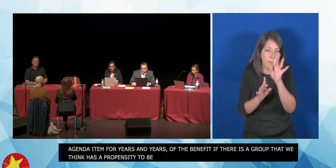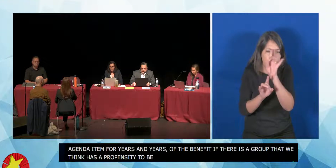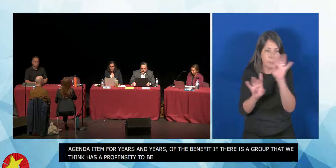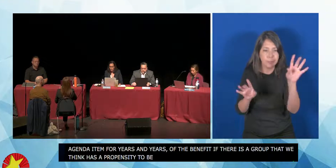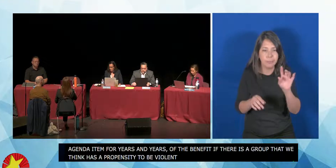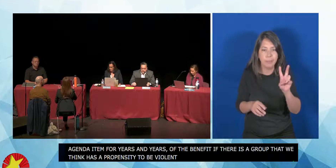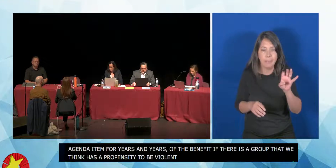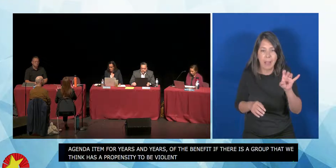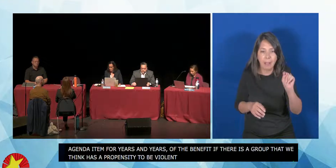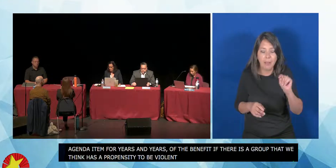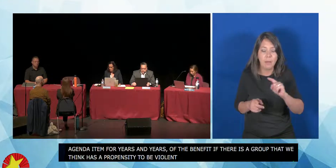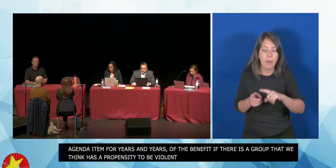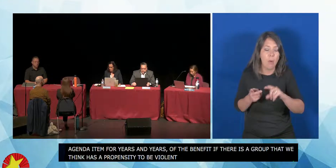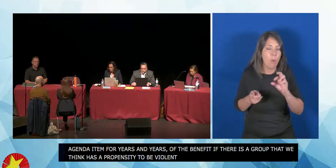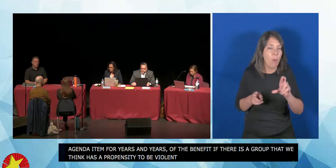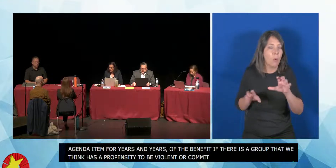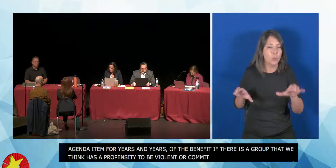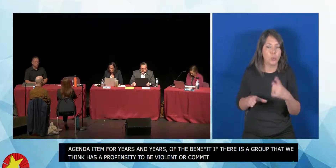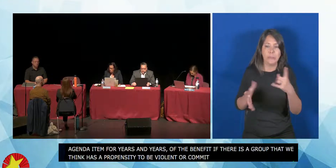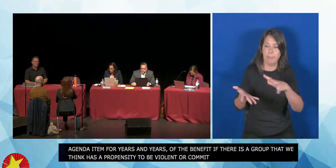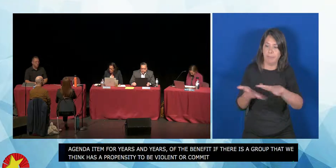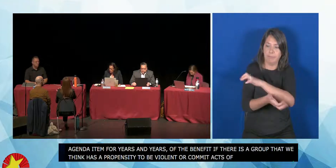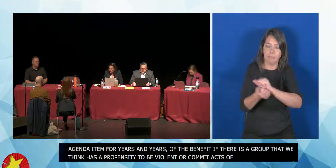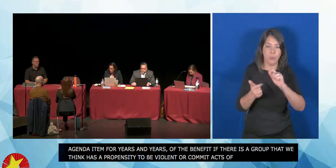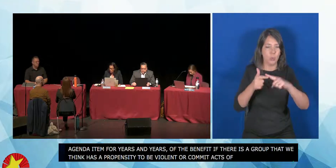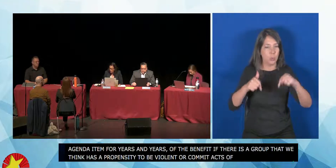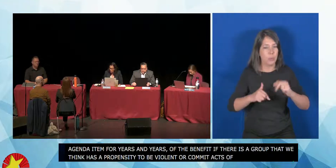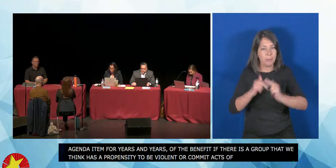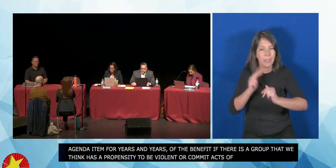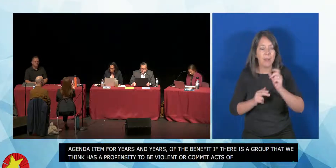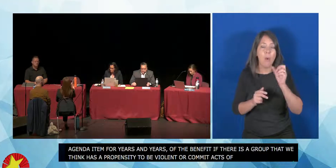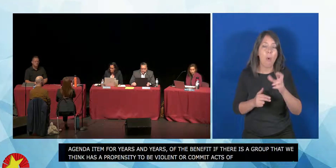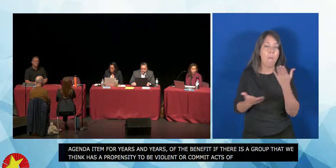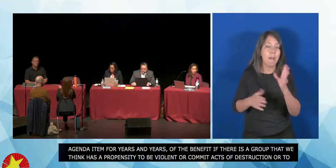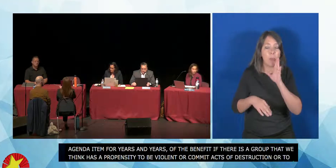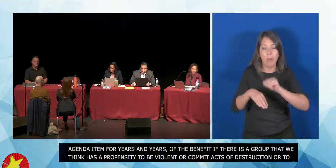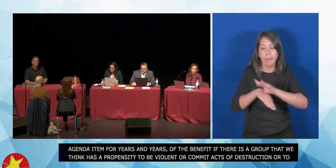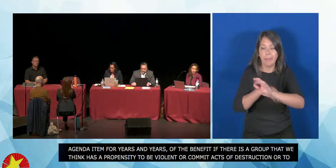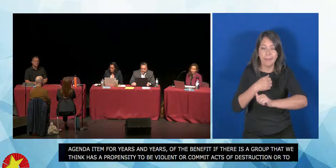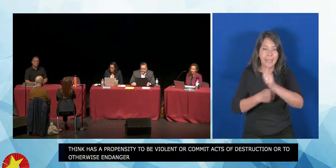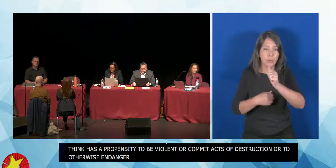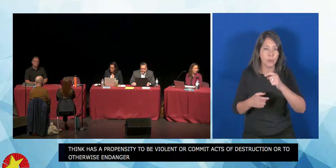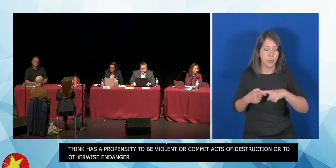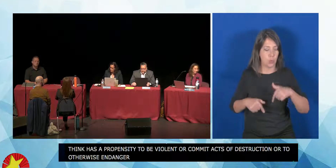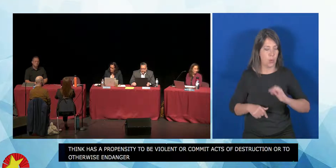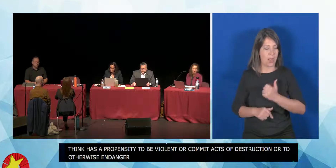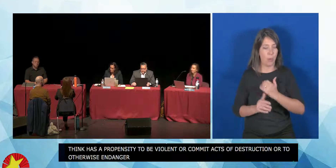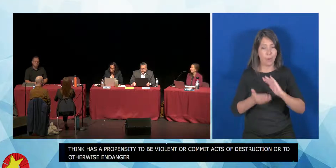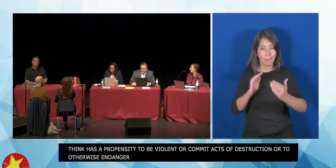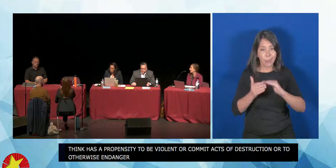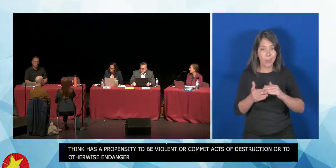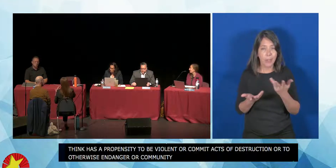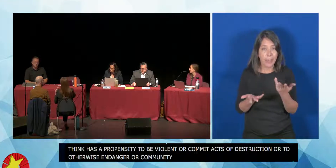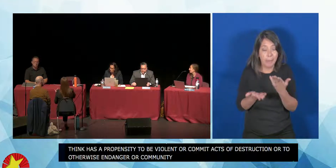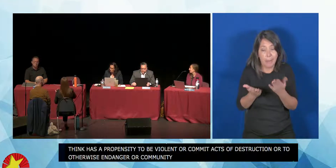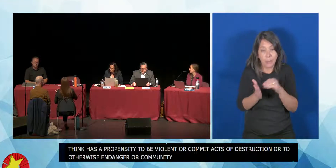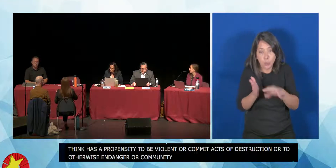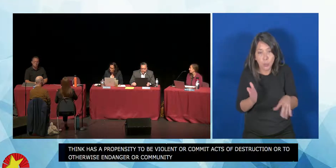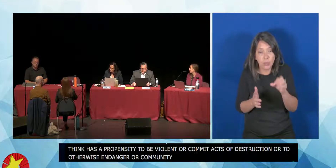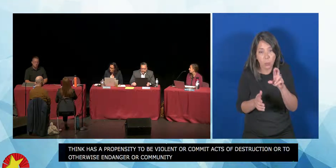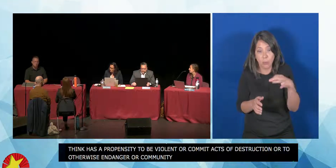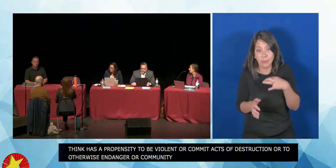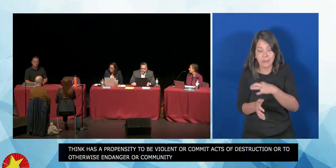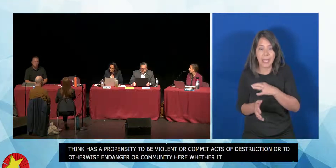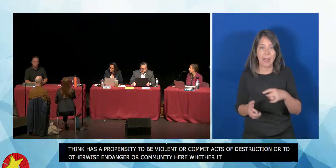of destruction or to otherwise endanger our community here, whether it be children or staff, we'd want to know about